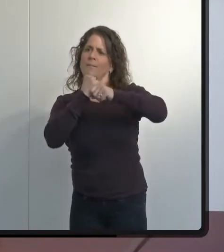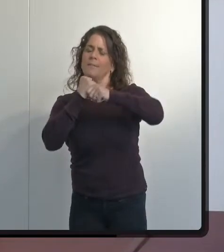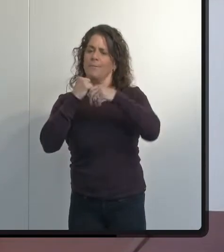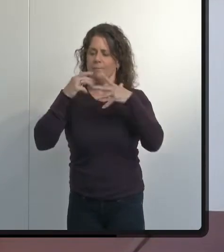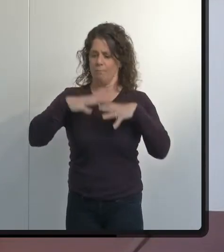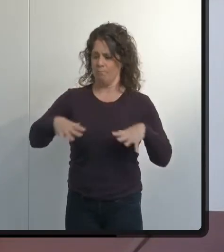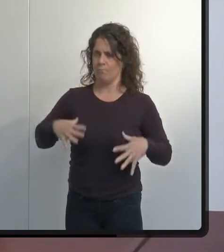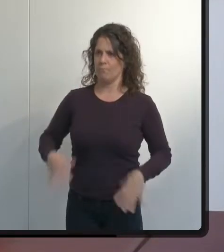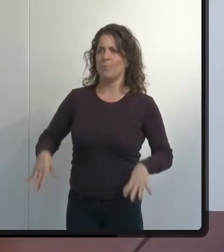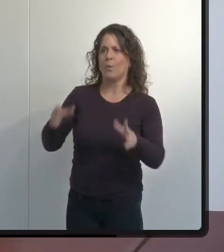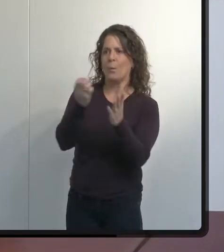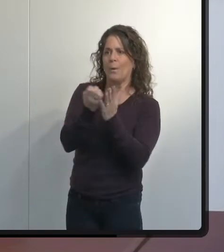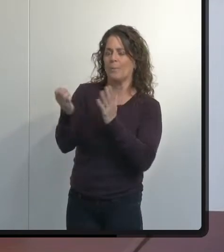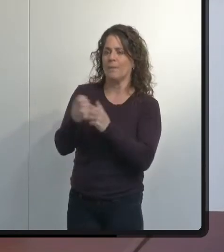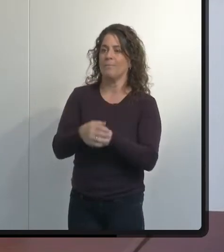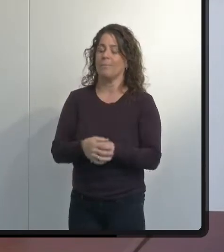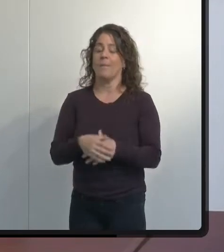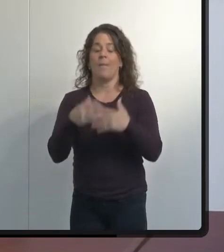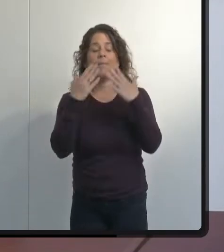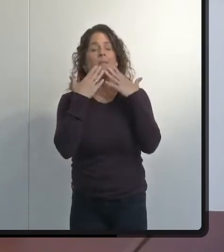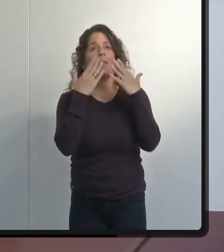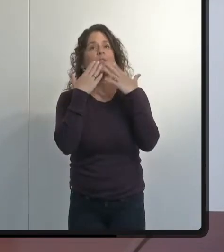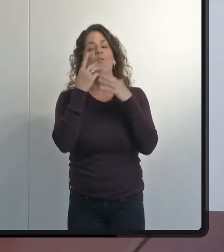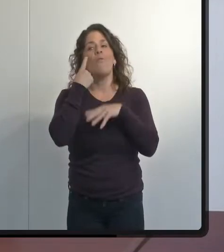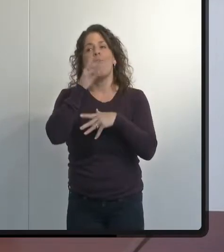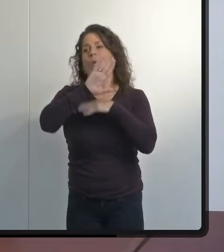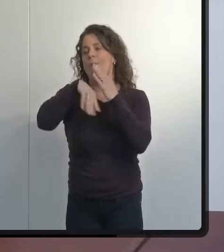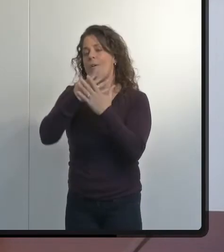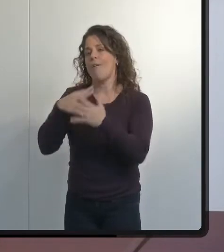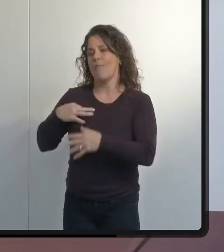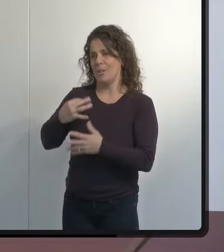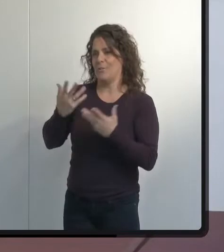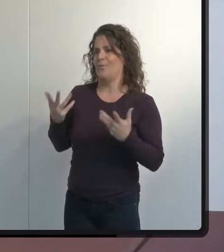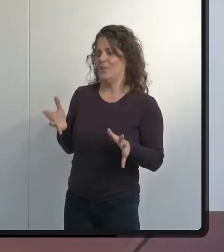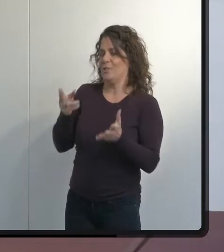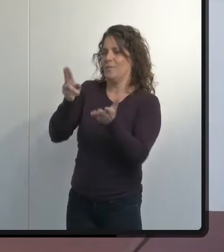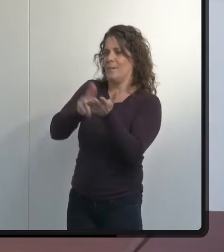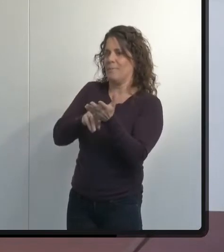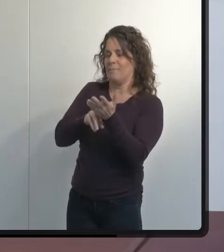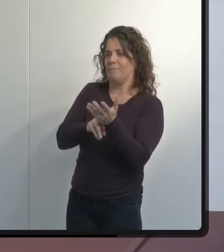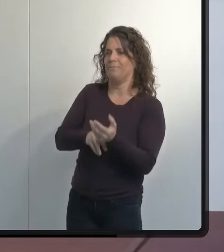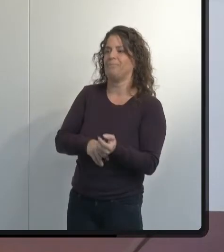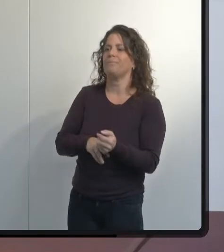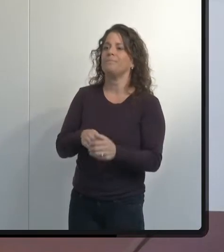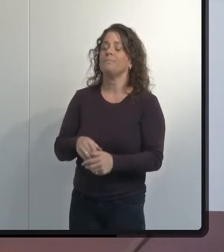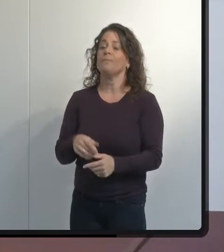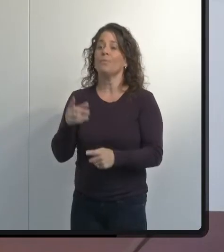who have already signed up to volunteer. To register, please visit